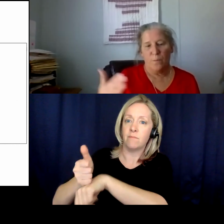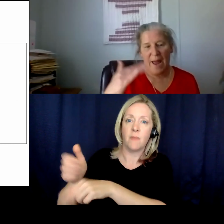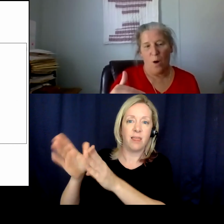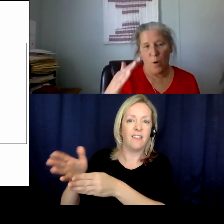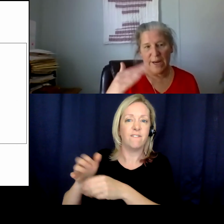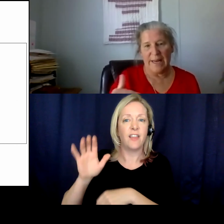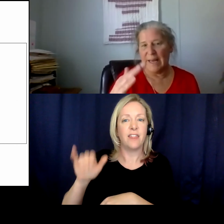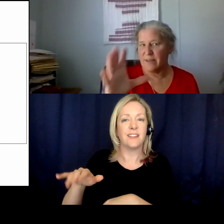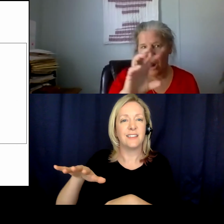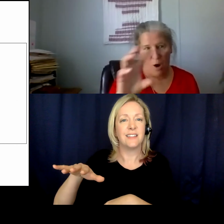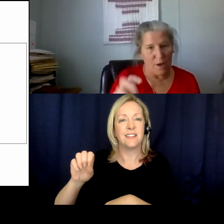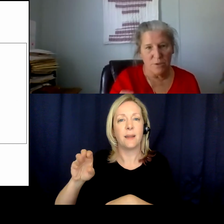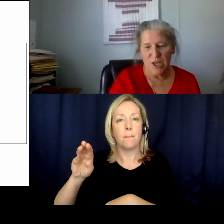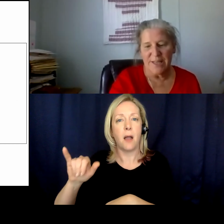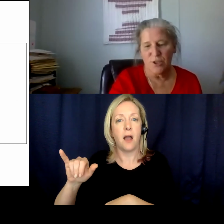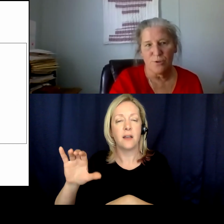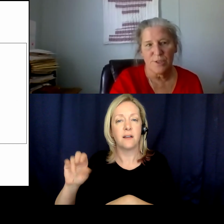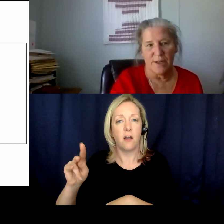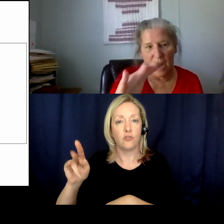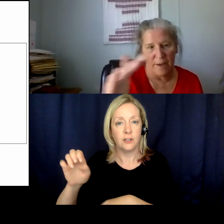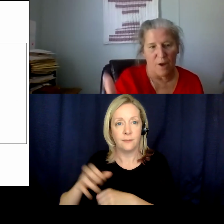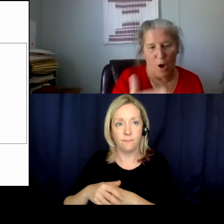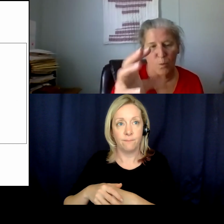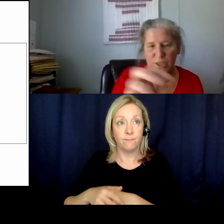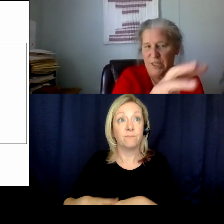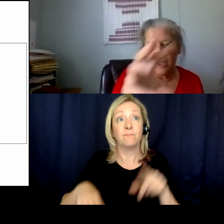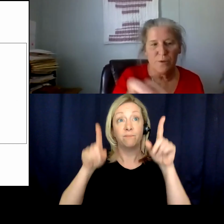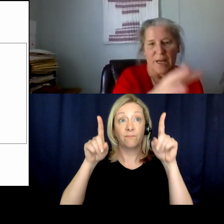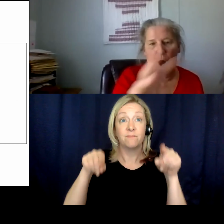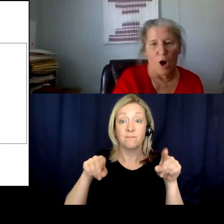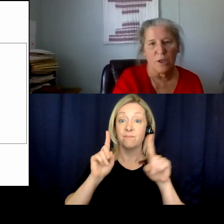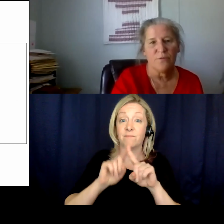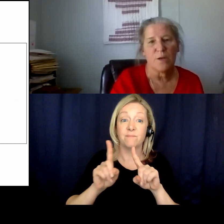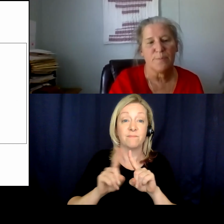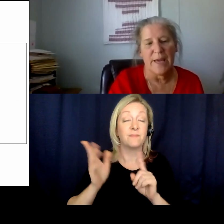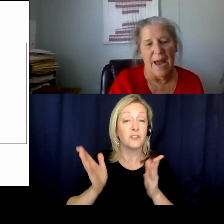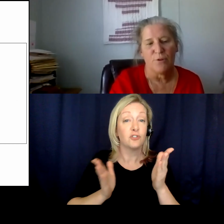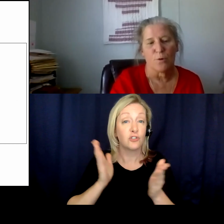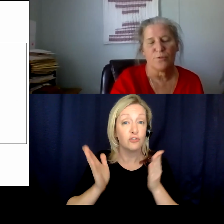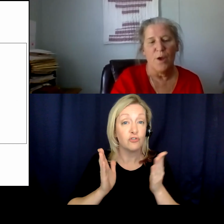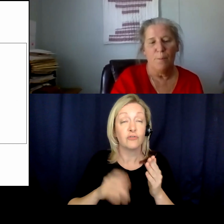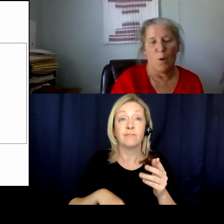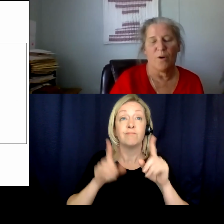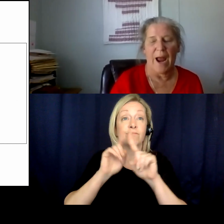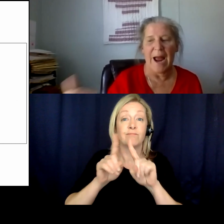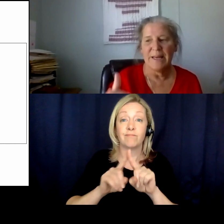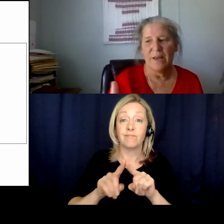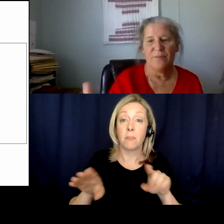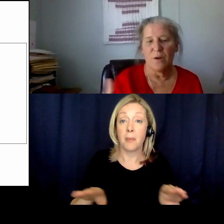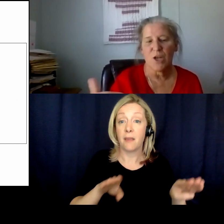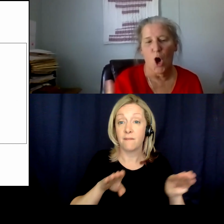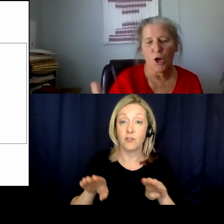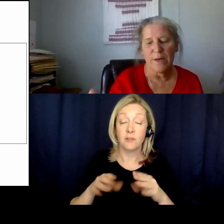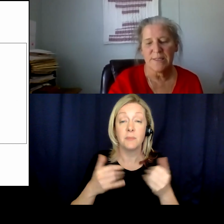So now we're getting into all those gestures, and we're still using all of those behaviors, but we're adding